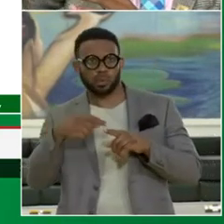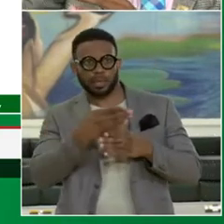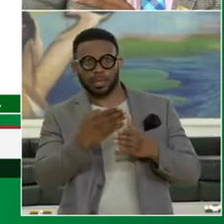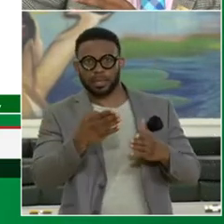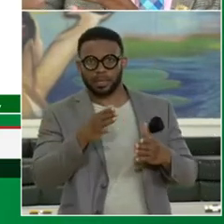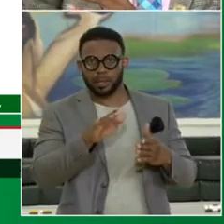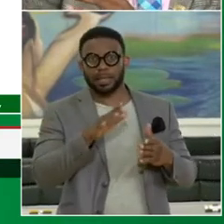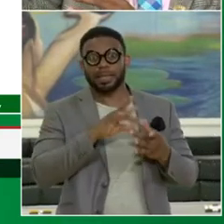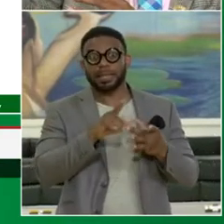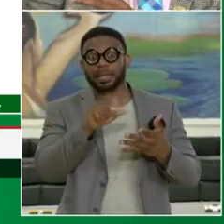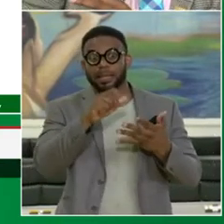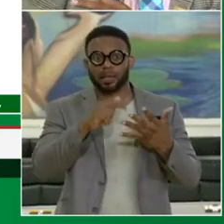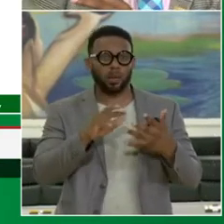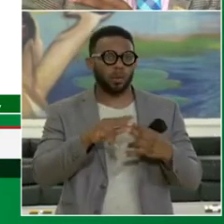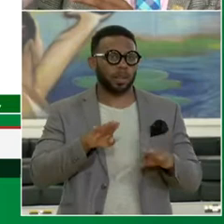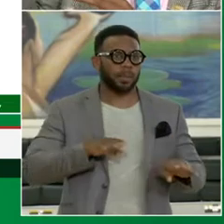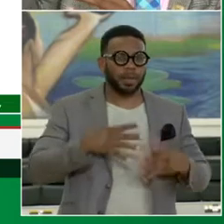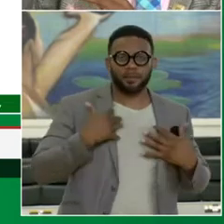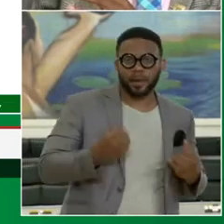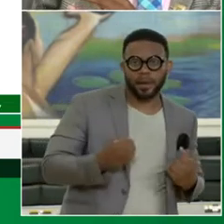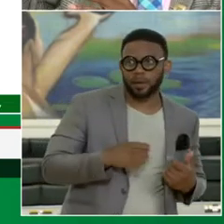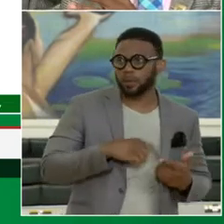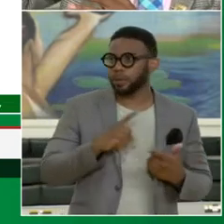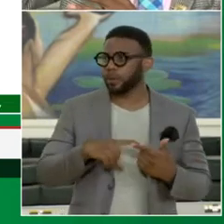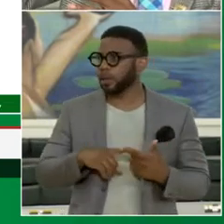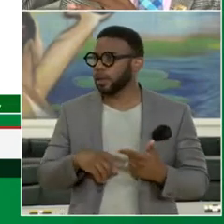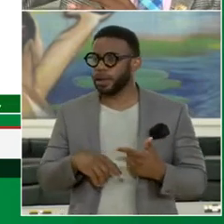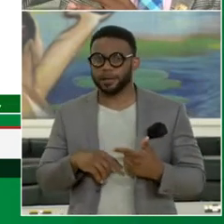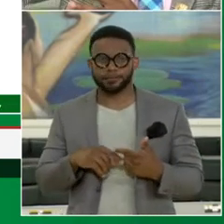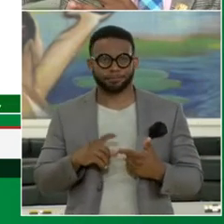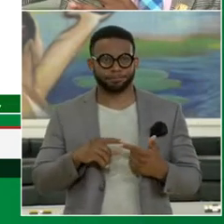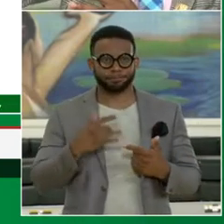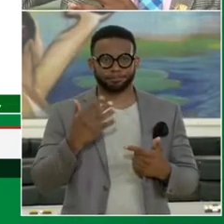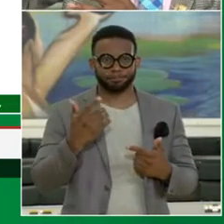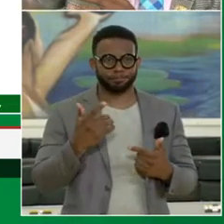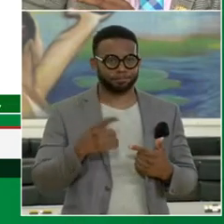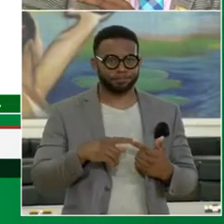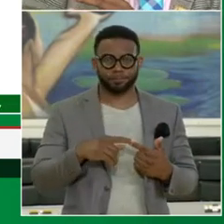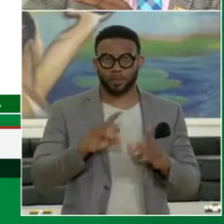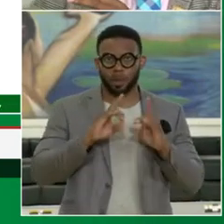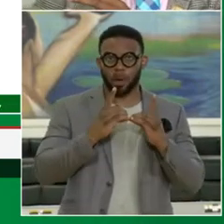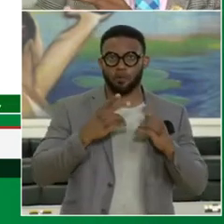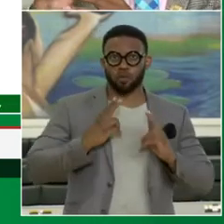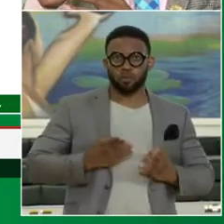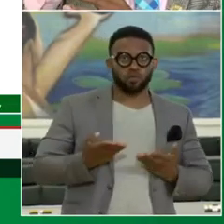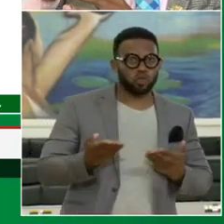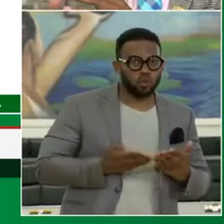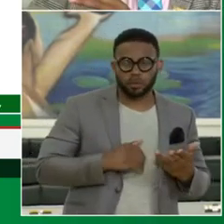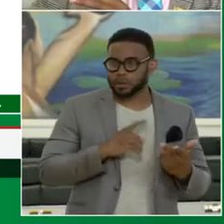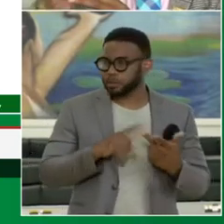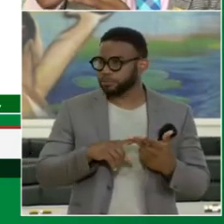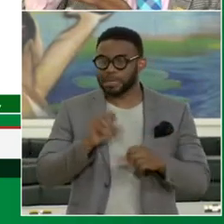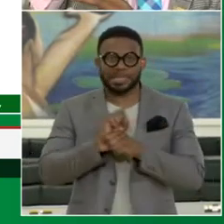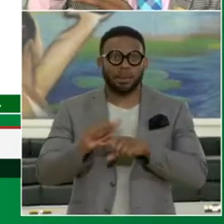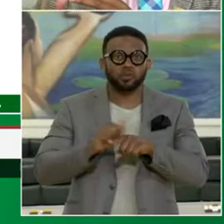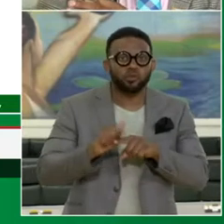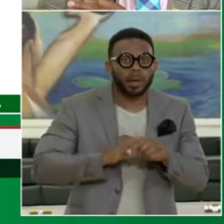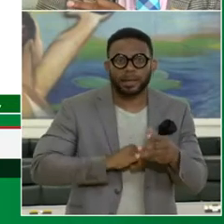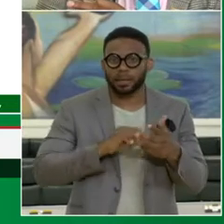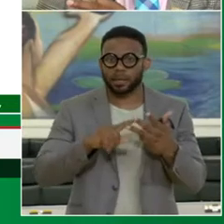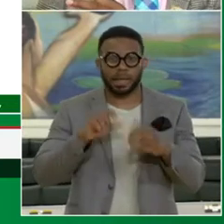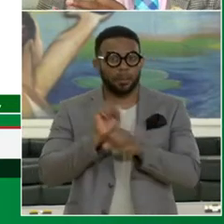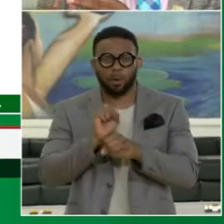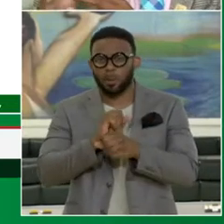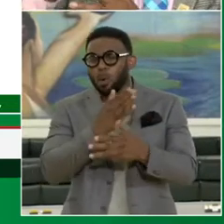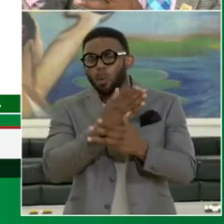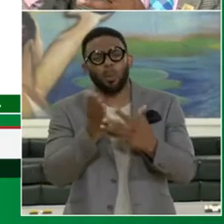they say they need, whether it's behavioral health, whether it's Department of Human Services, whether it's job training or